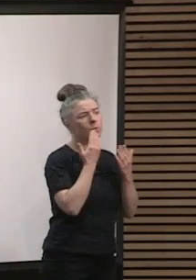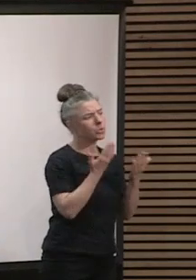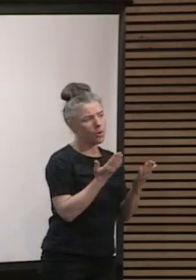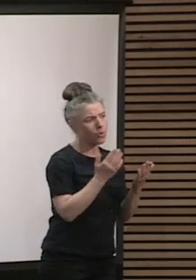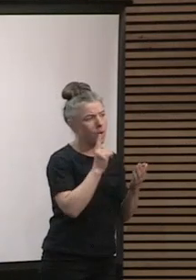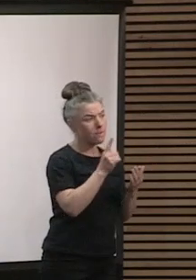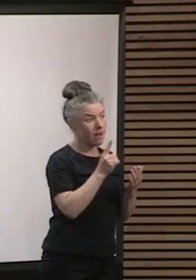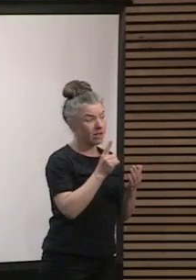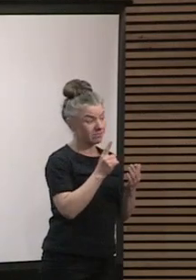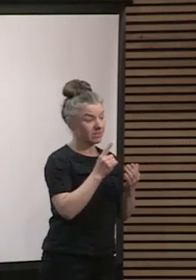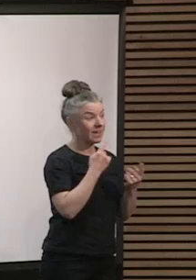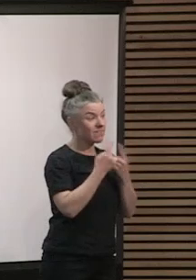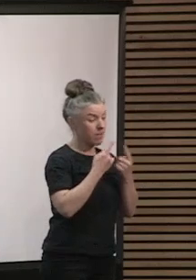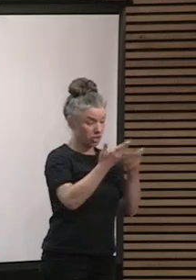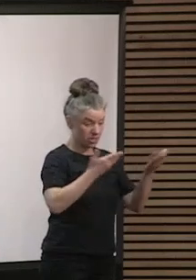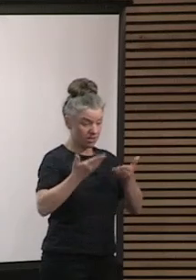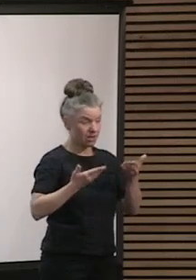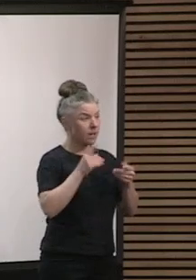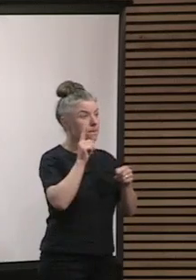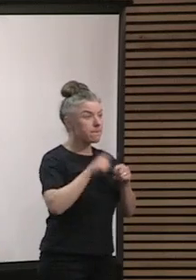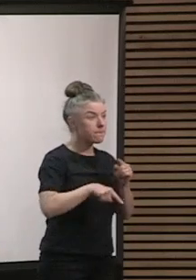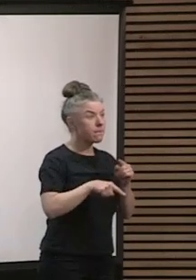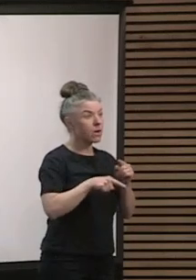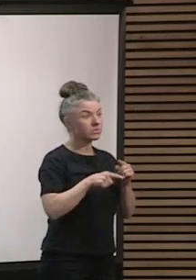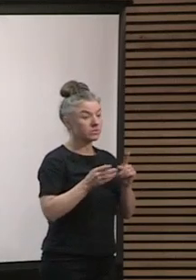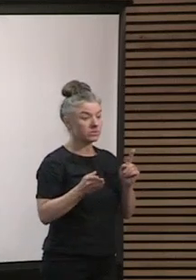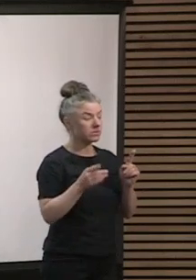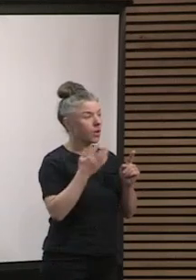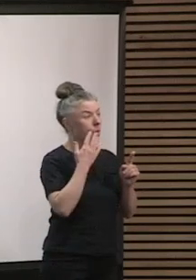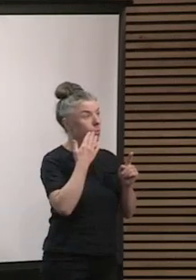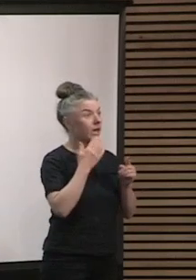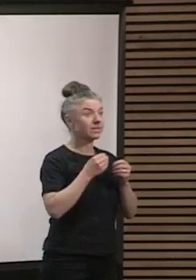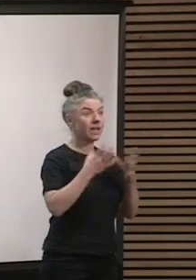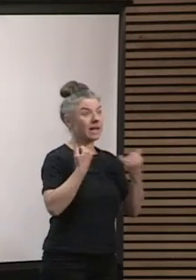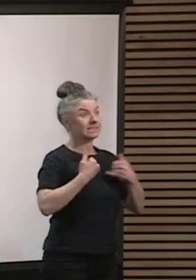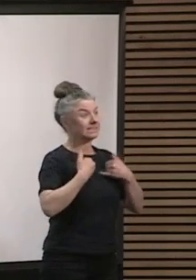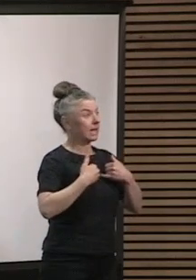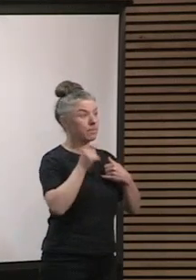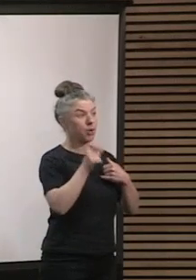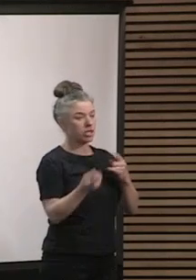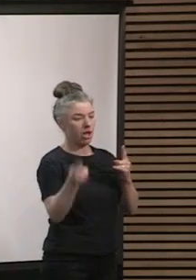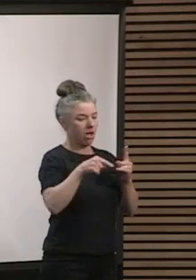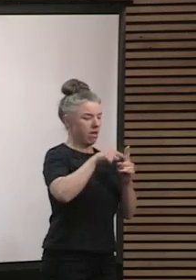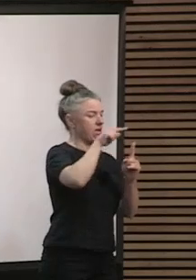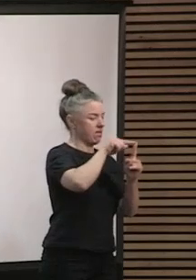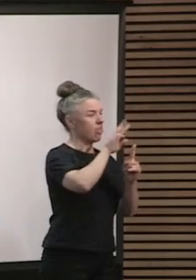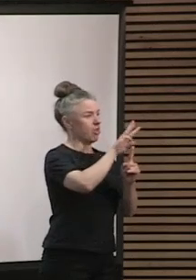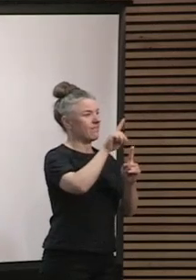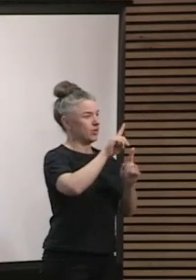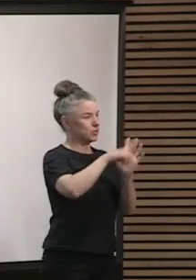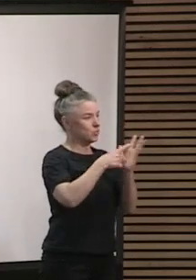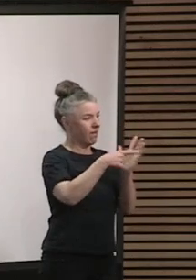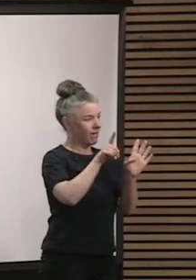date, it's the earliest sign of the re-emergence of the virus. In terms of the